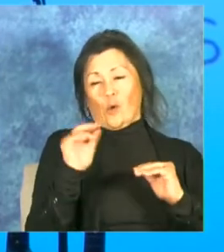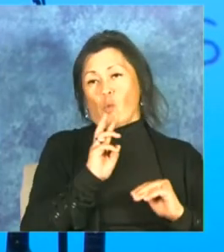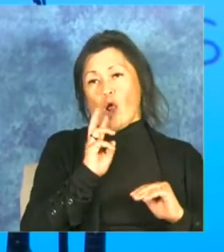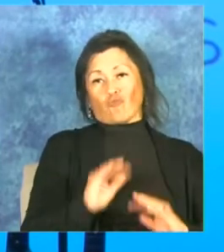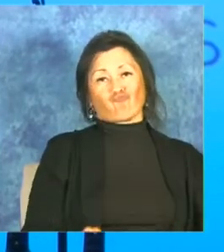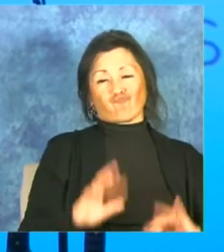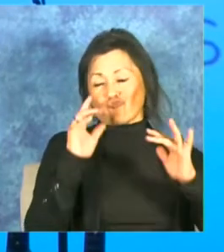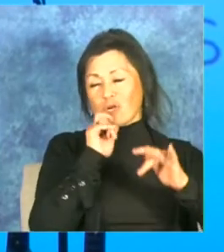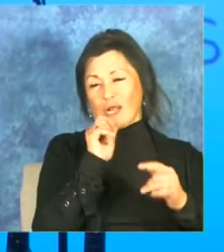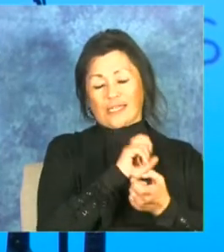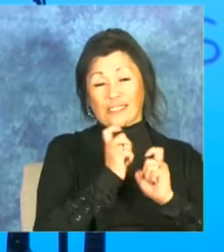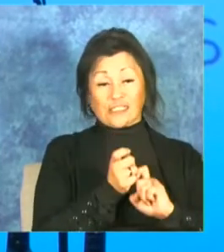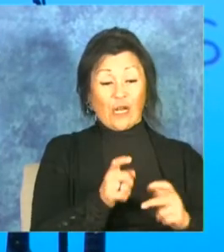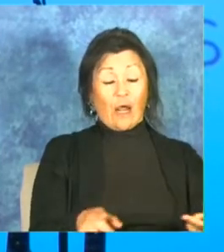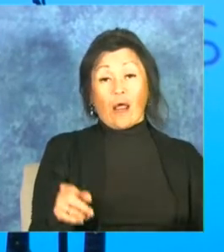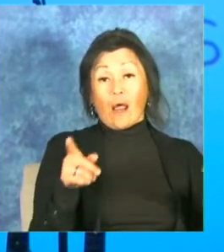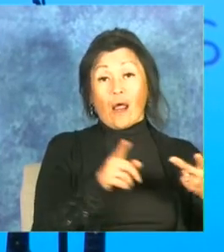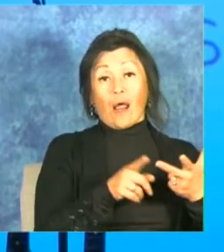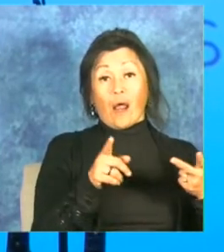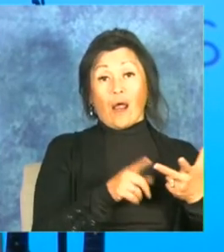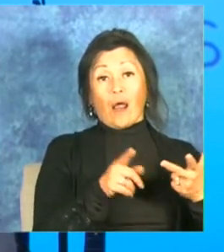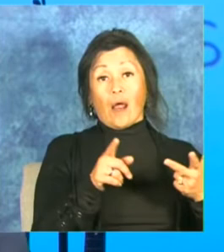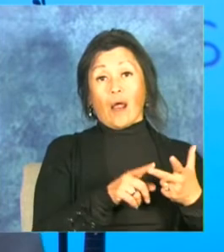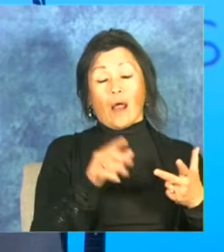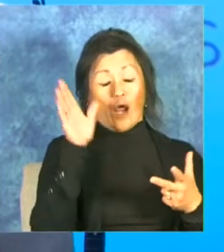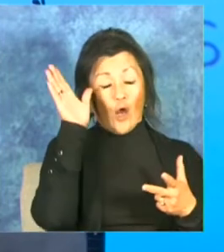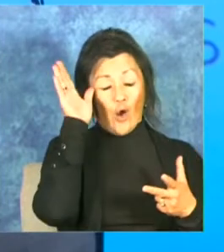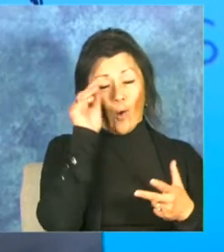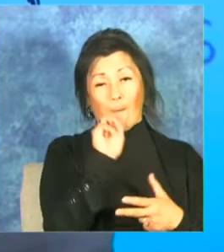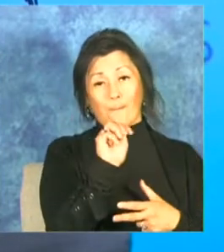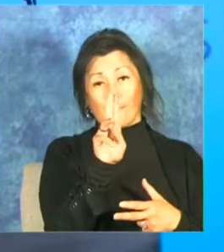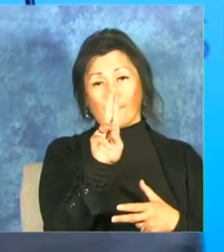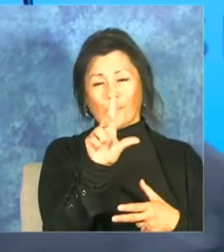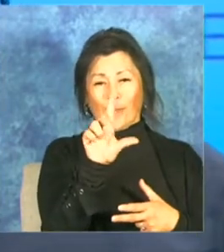changing. Or you might have heard about our mules in Missouri.